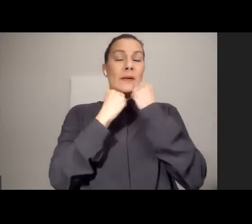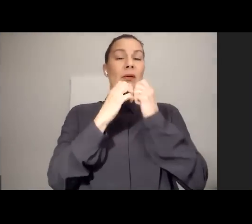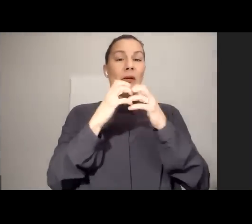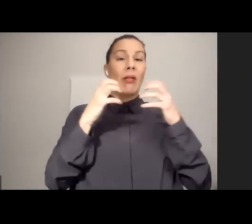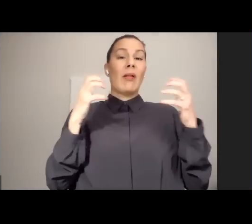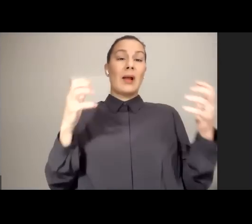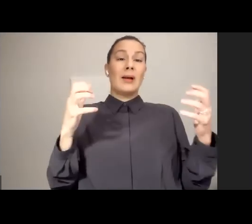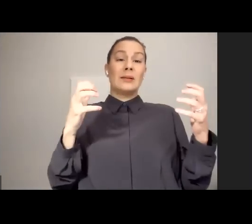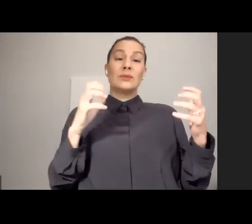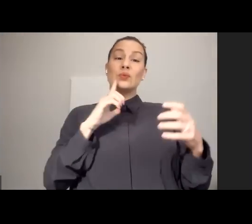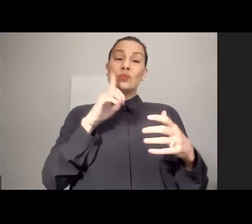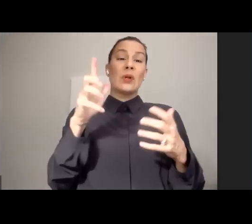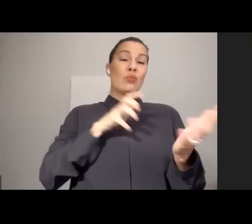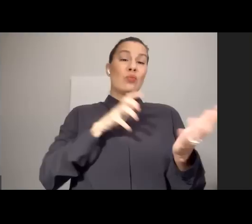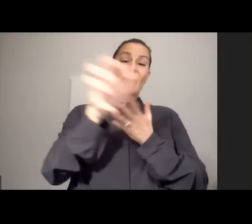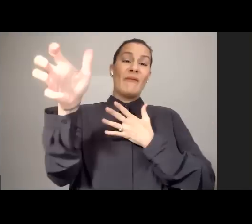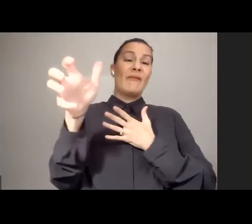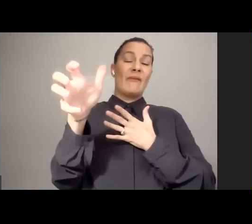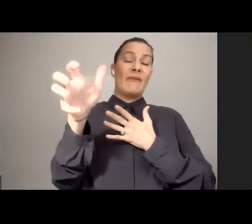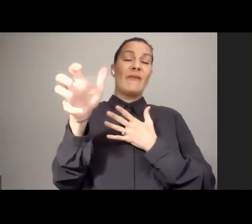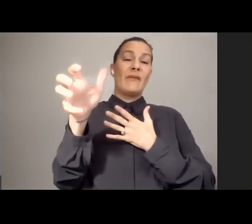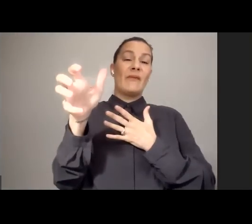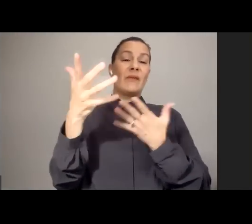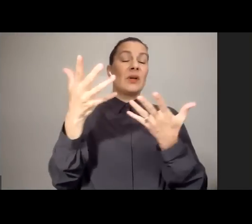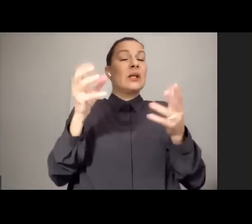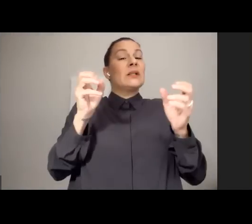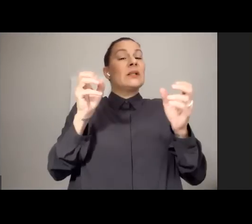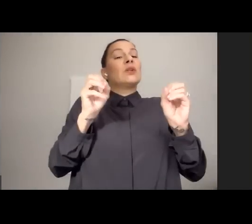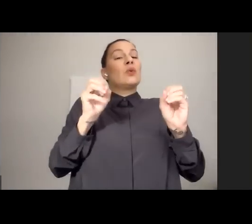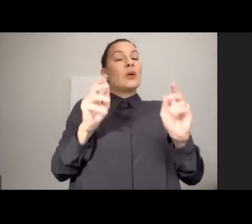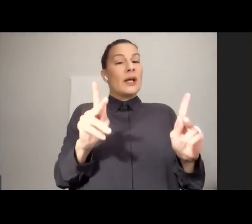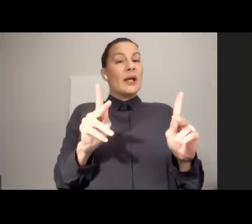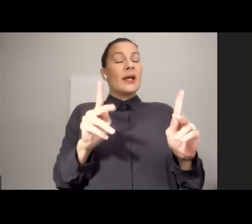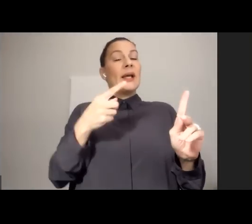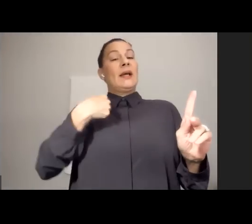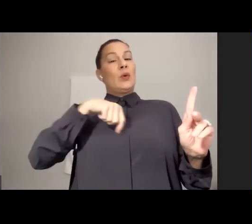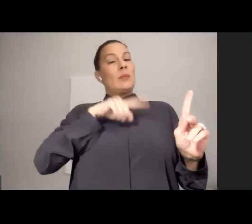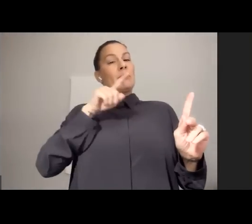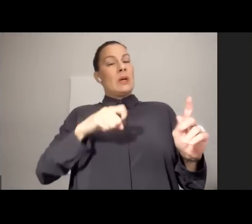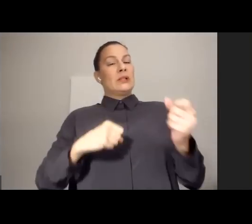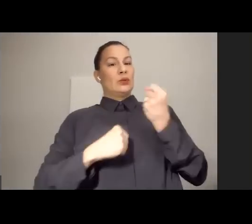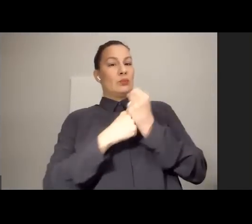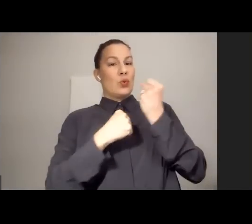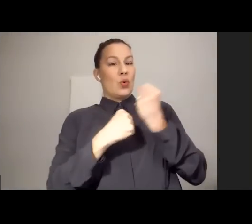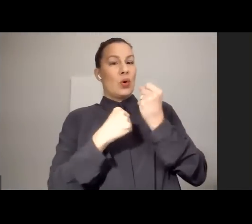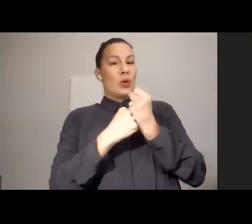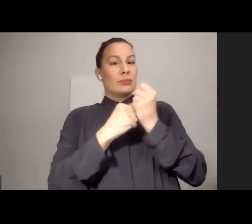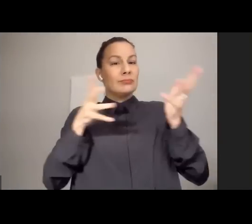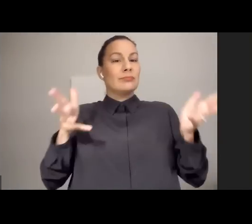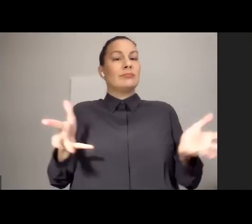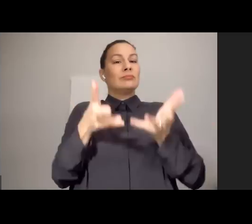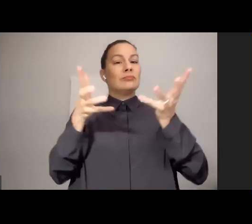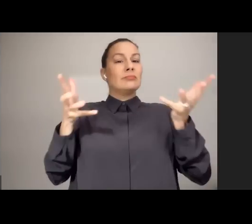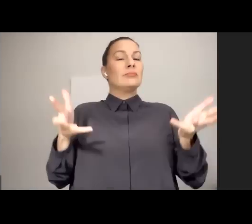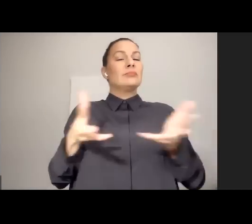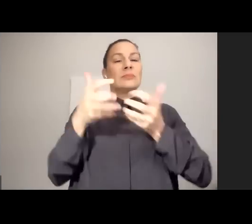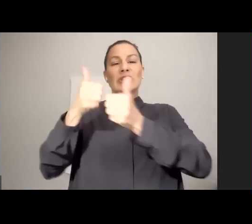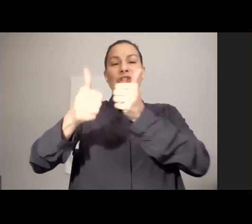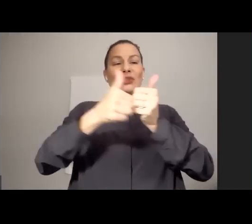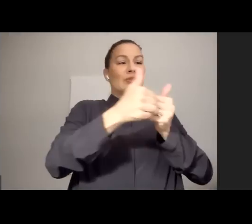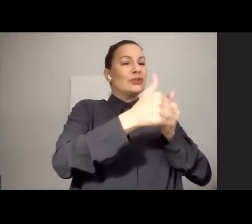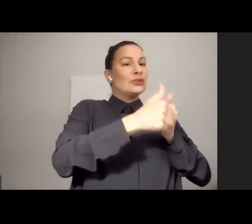rough, man. That's okay, because we're supporting one another and we are uplifting one another, and it will get